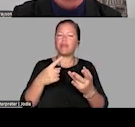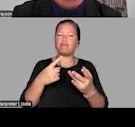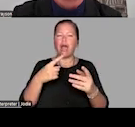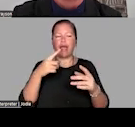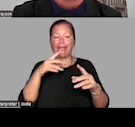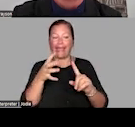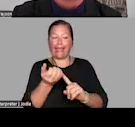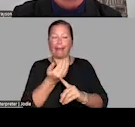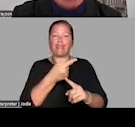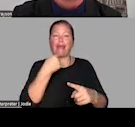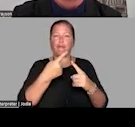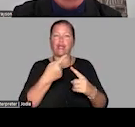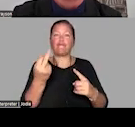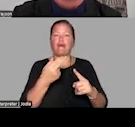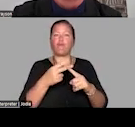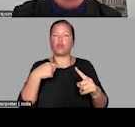later.